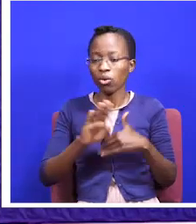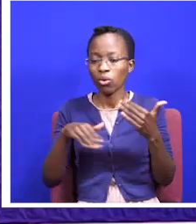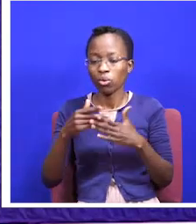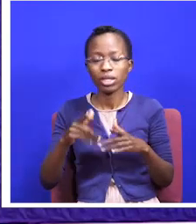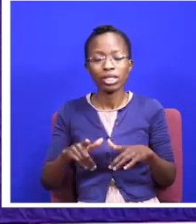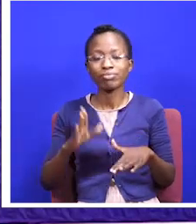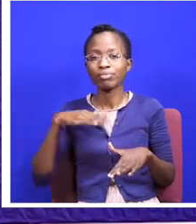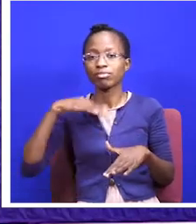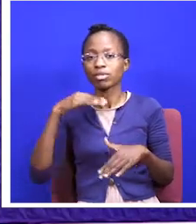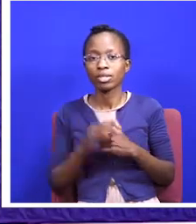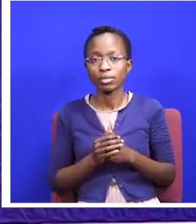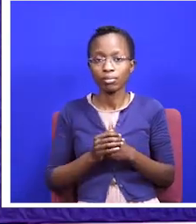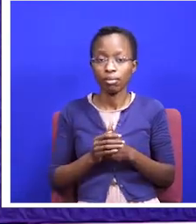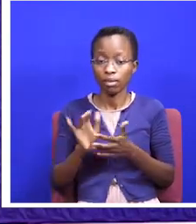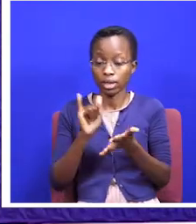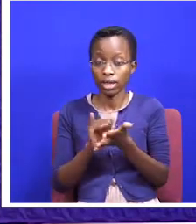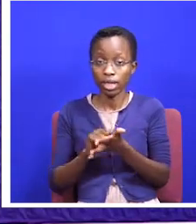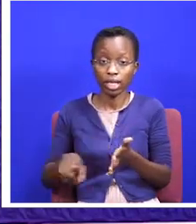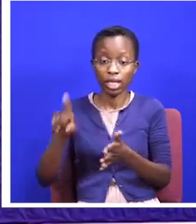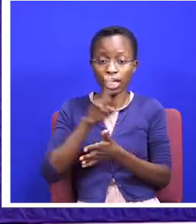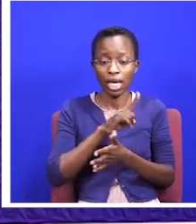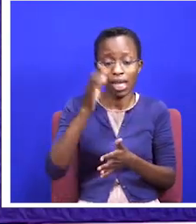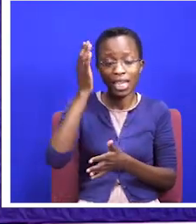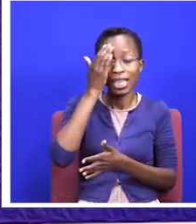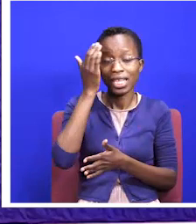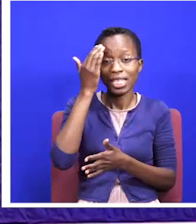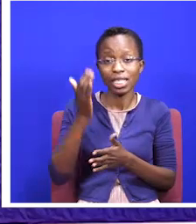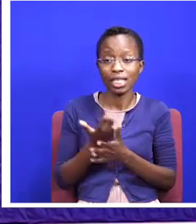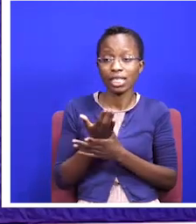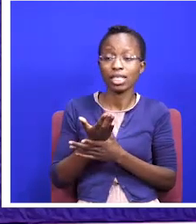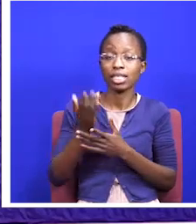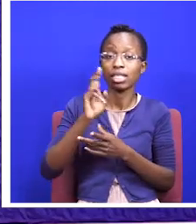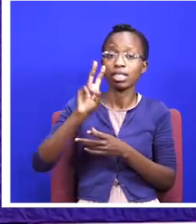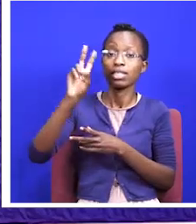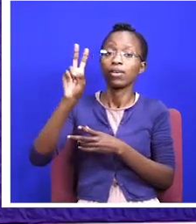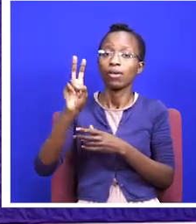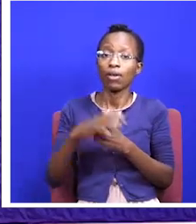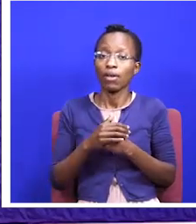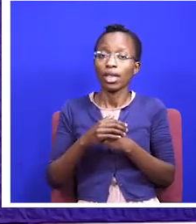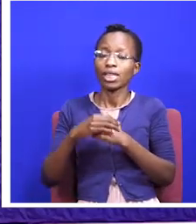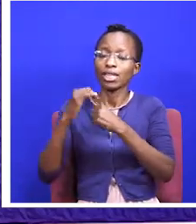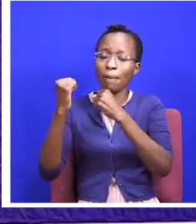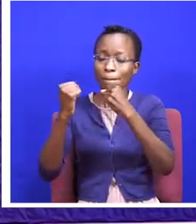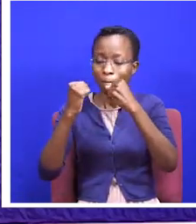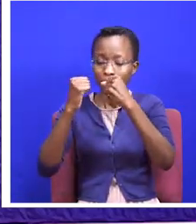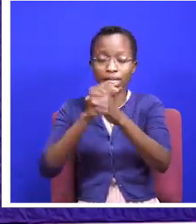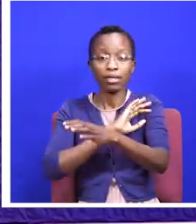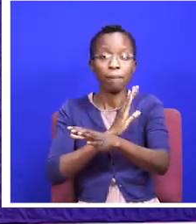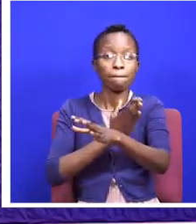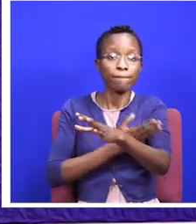was left alive. Now that day, the Israelites saw the great